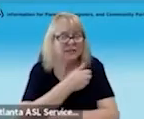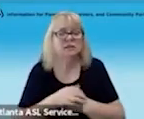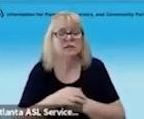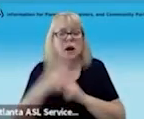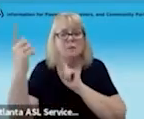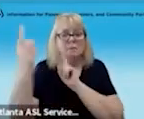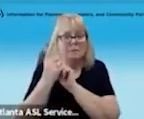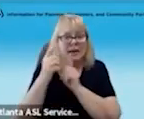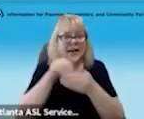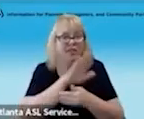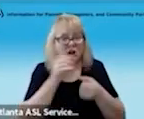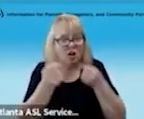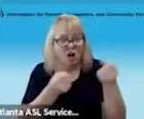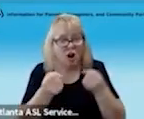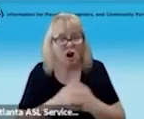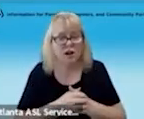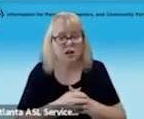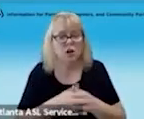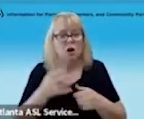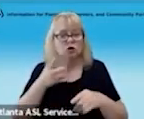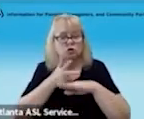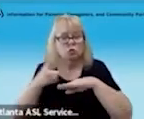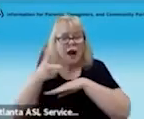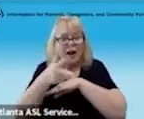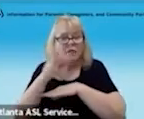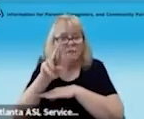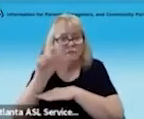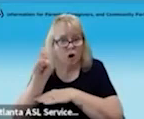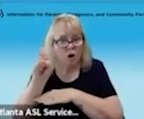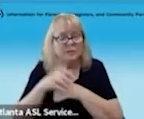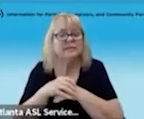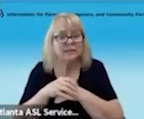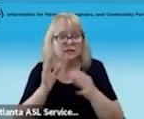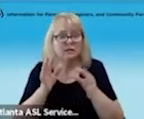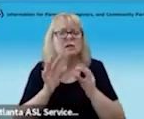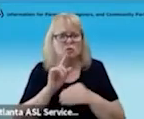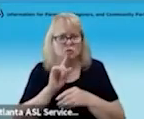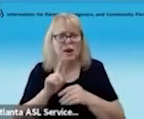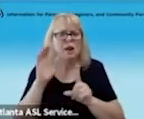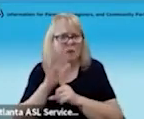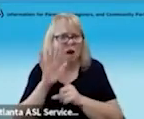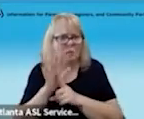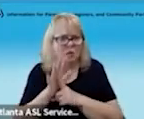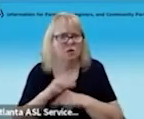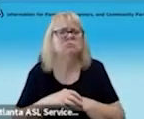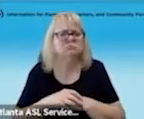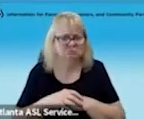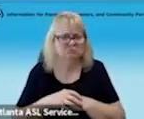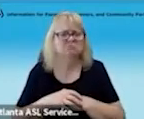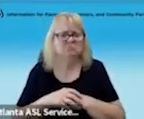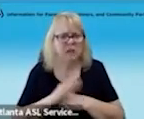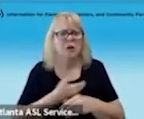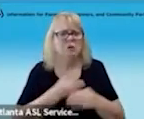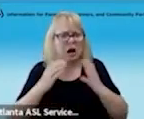I mentioned earlier, we got creative with parking lot stuff. So doing testing and vaccinations, meeting folks in